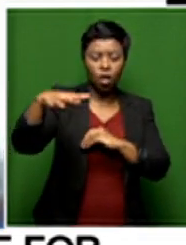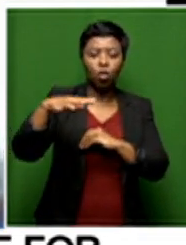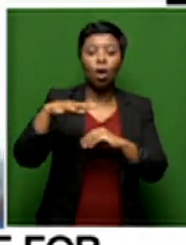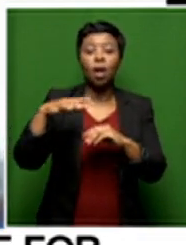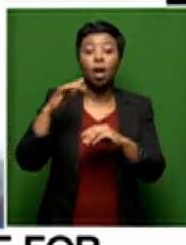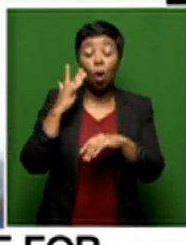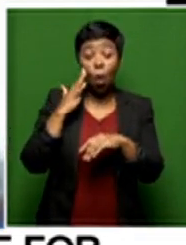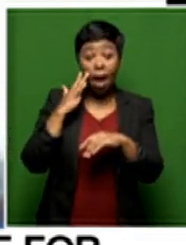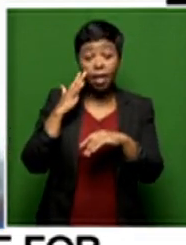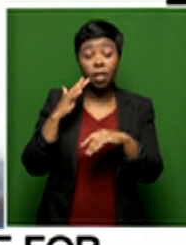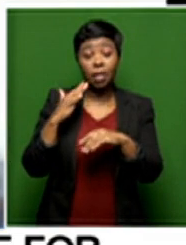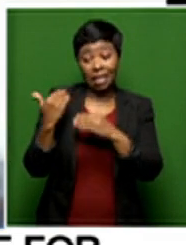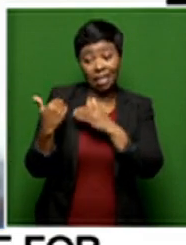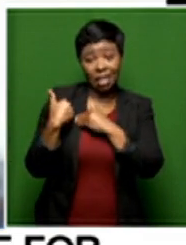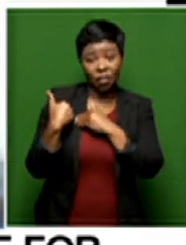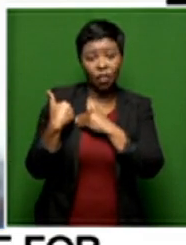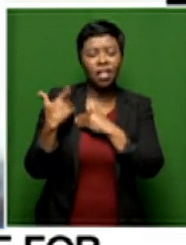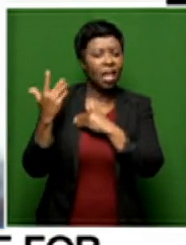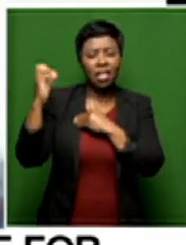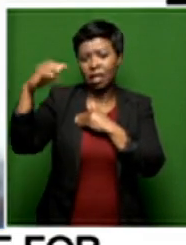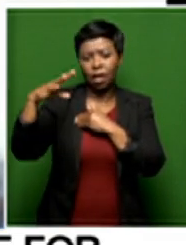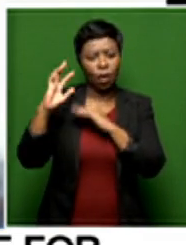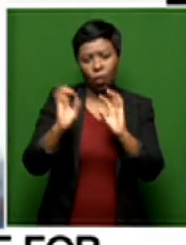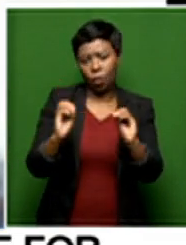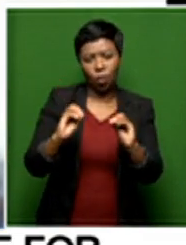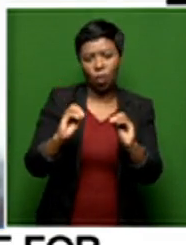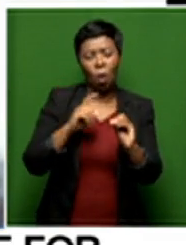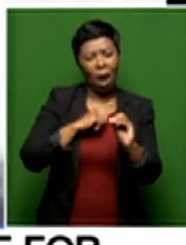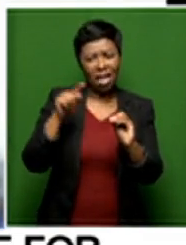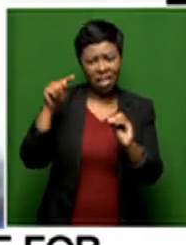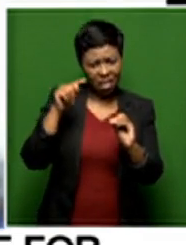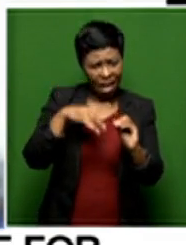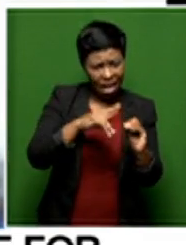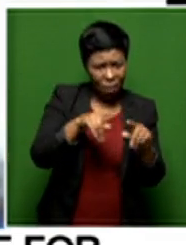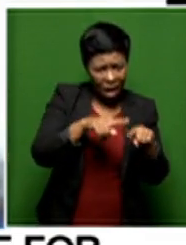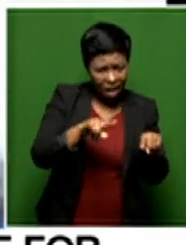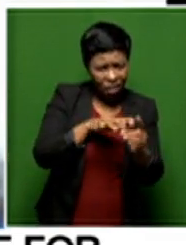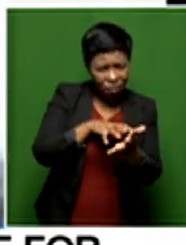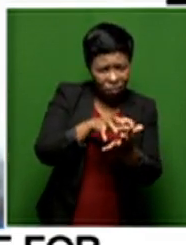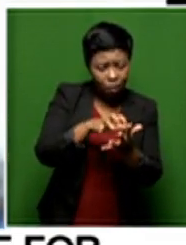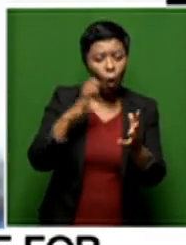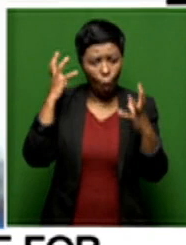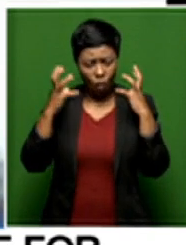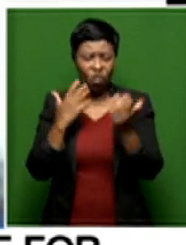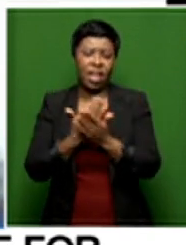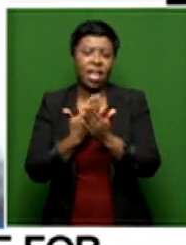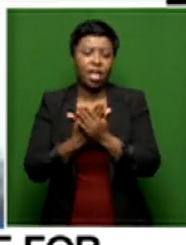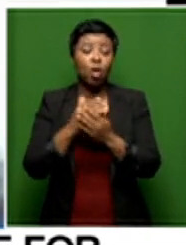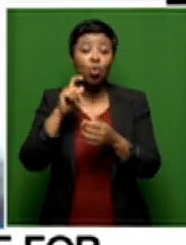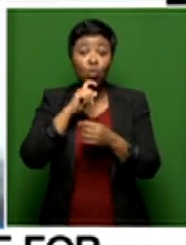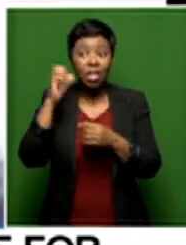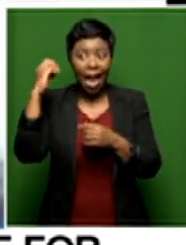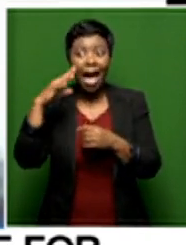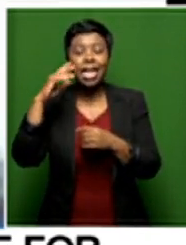when it's all safe, there's no light for them to be confused by. And so only using lights when they're